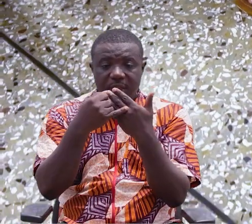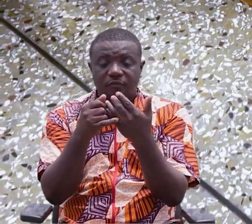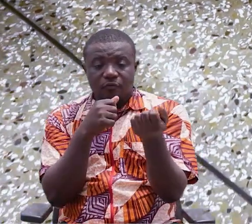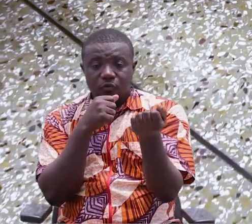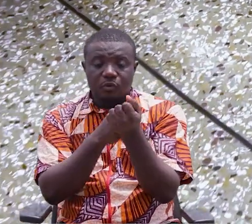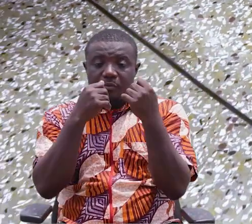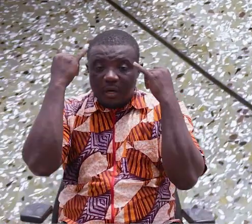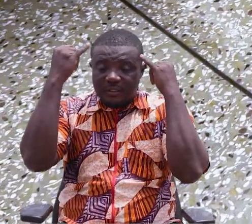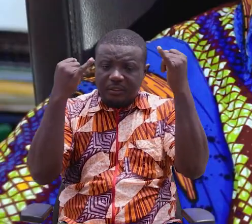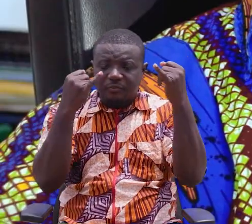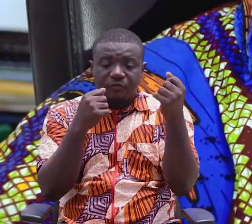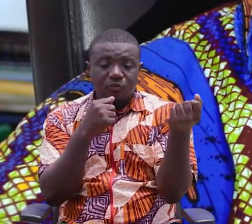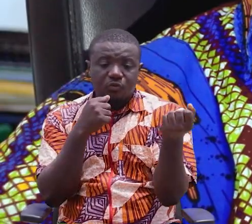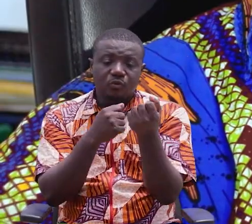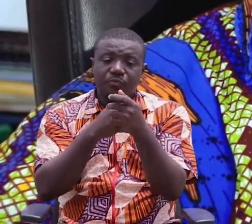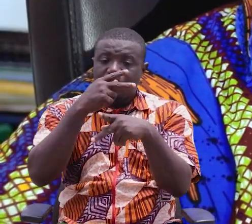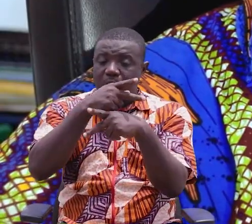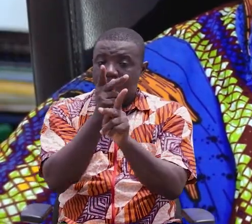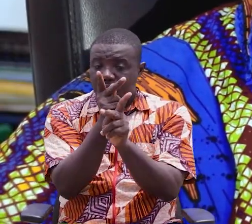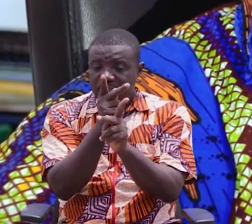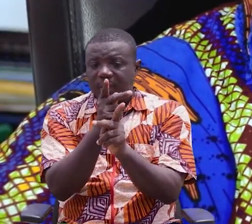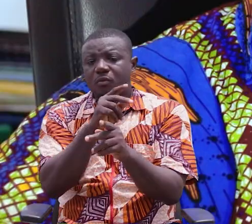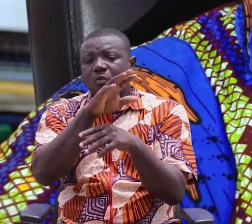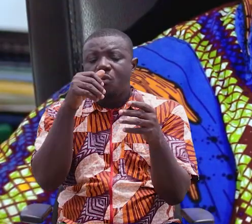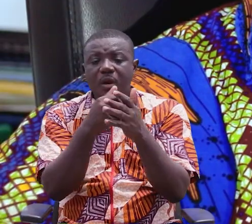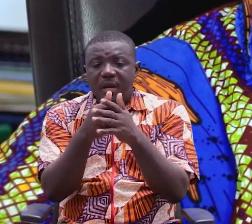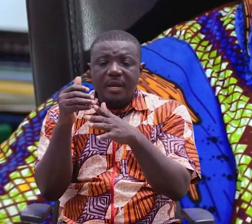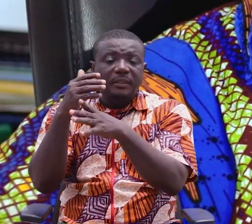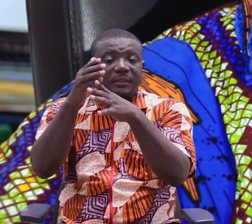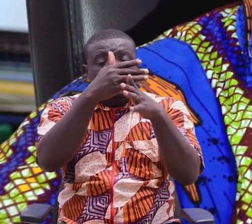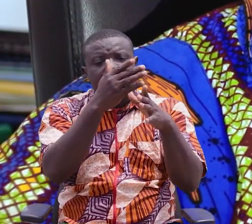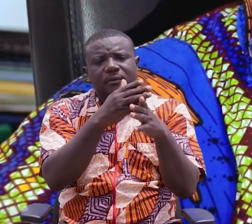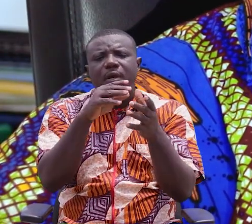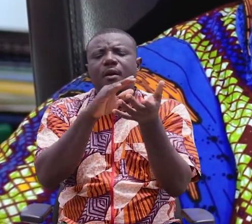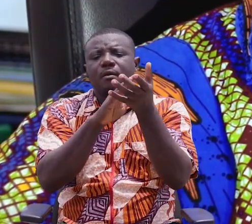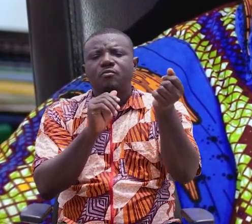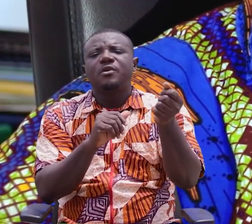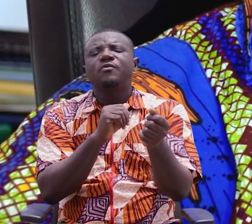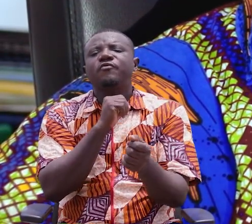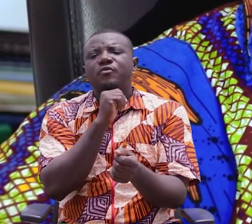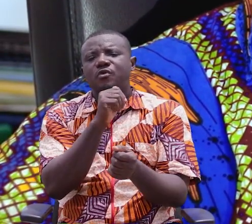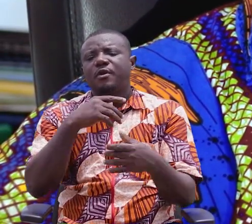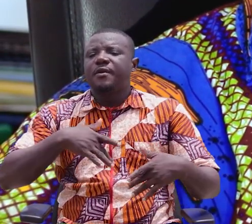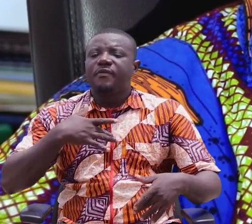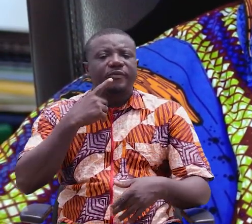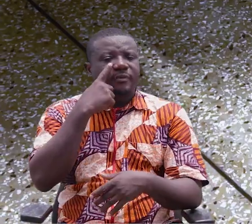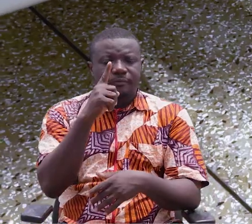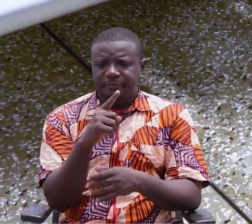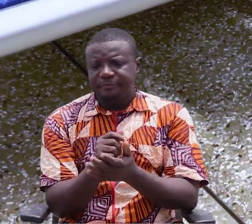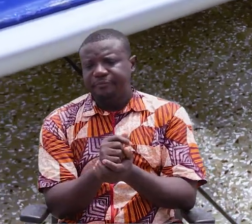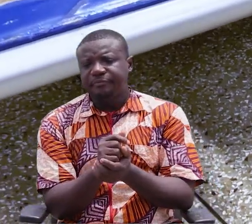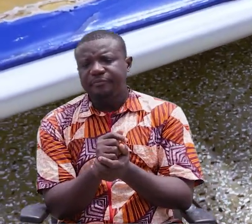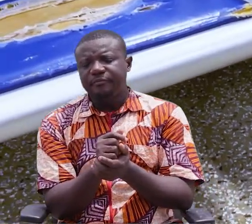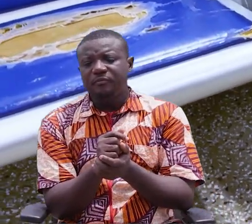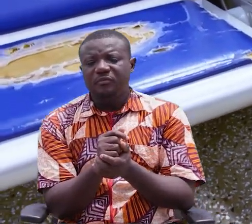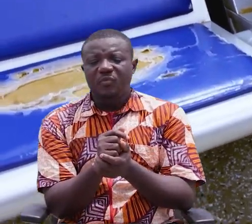initiative, if we support its manufacture, its production and distribution, I believe we will not regret it. All